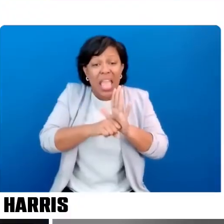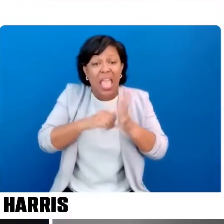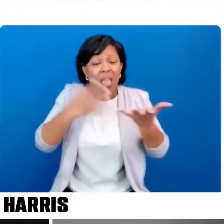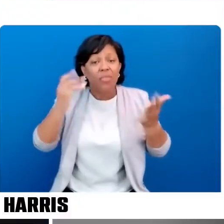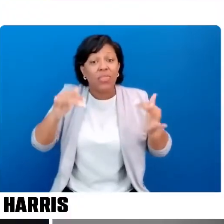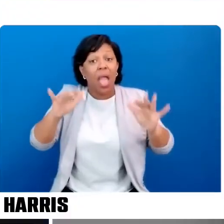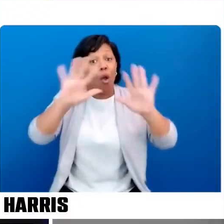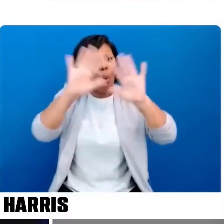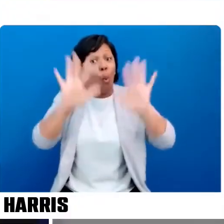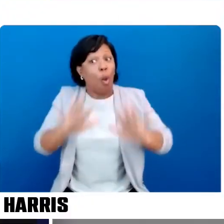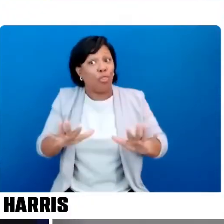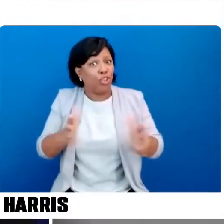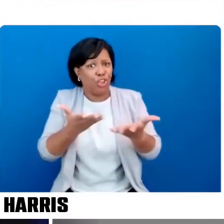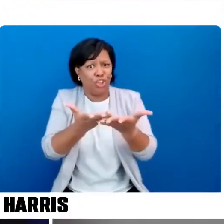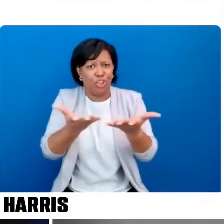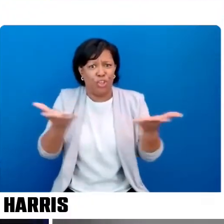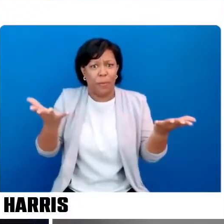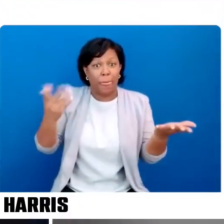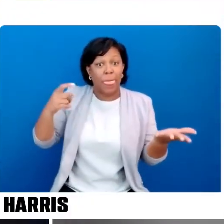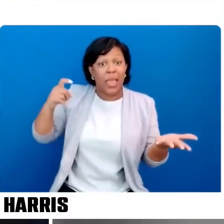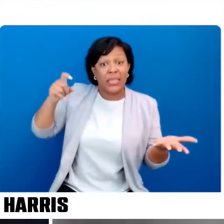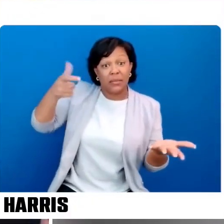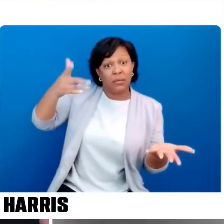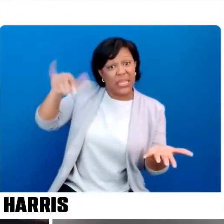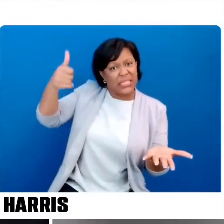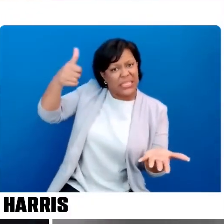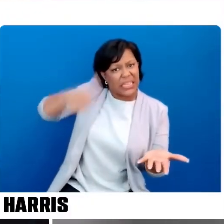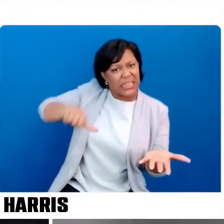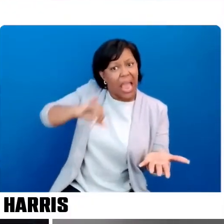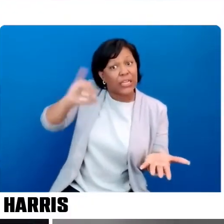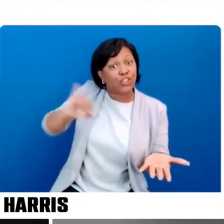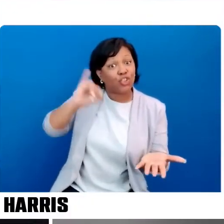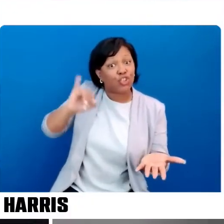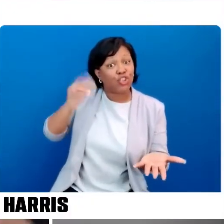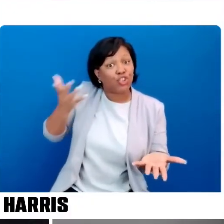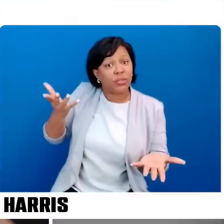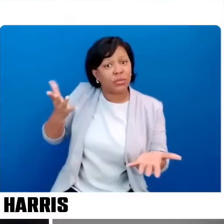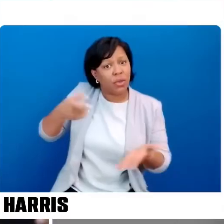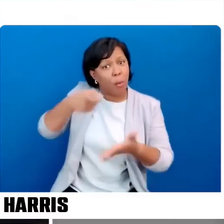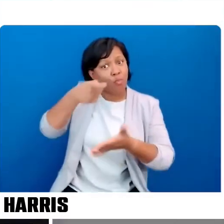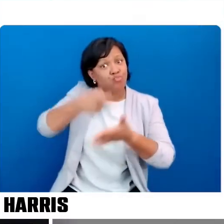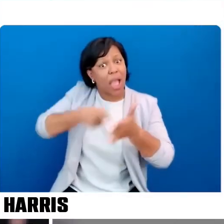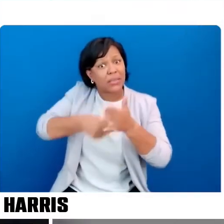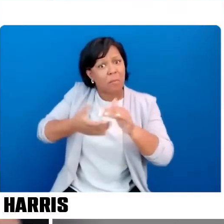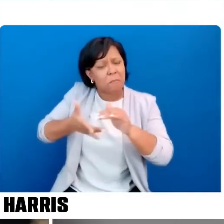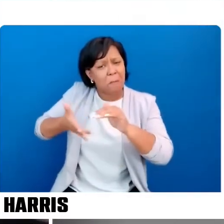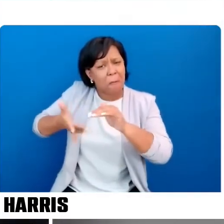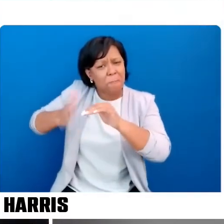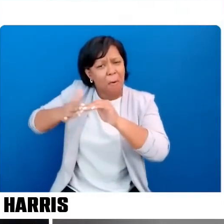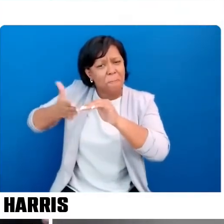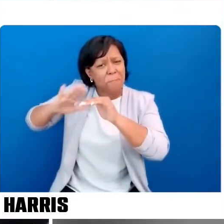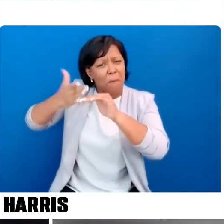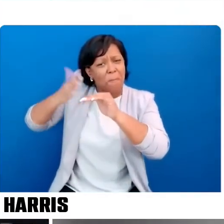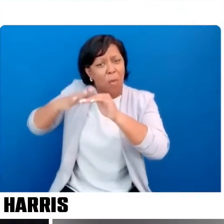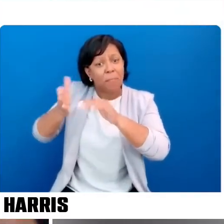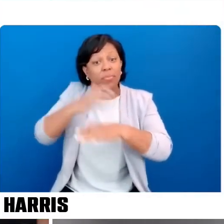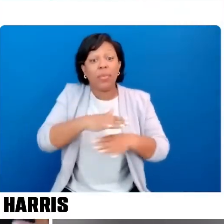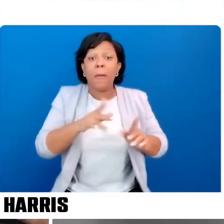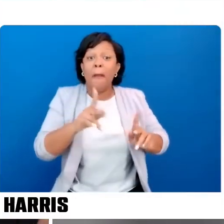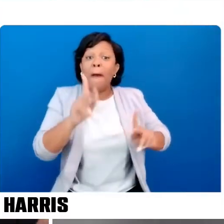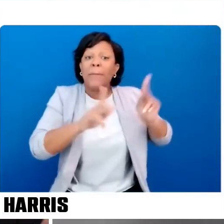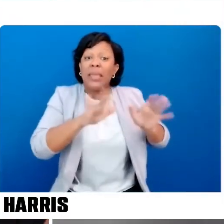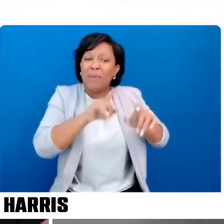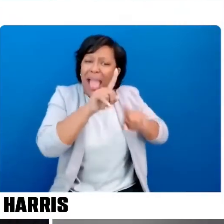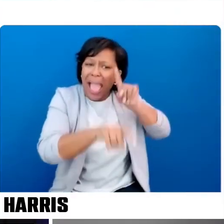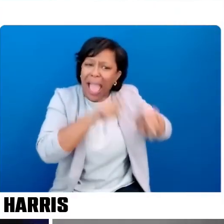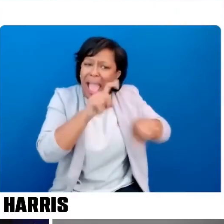jacked up. You ask anybody who has been the victim of what that means in terms of losing their home, having